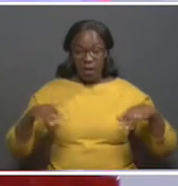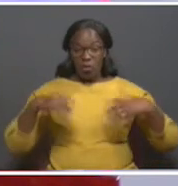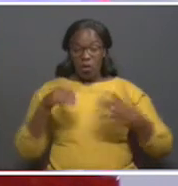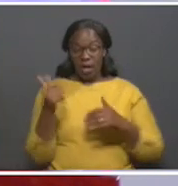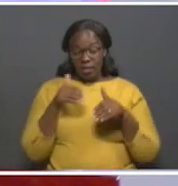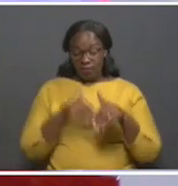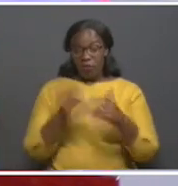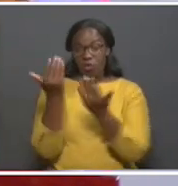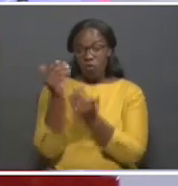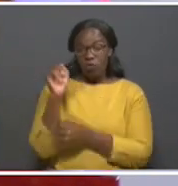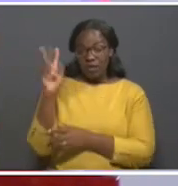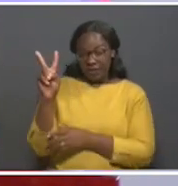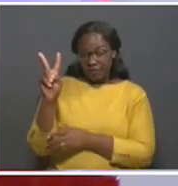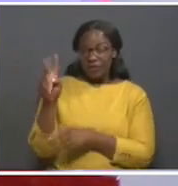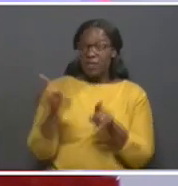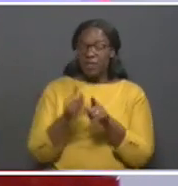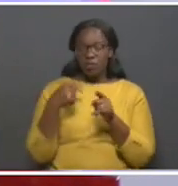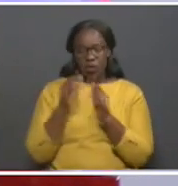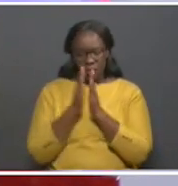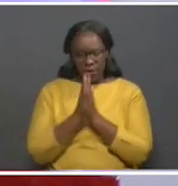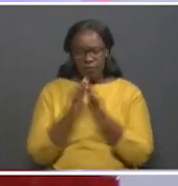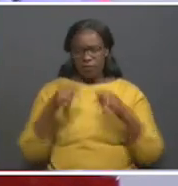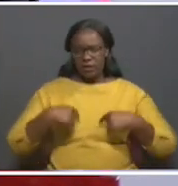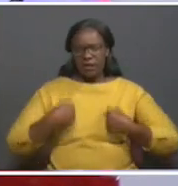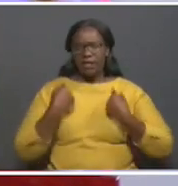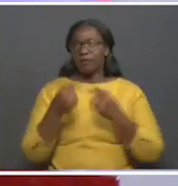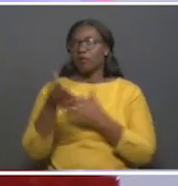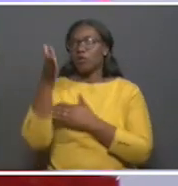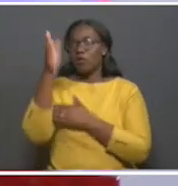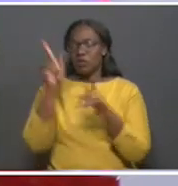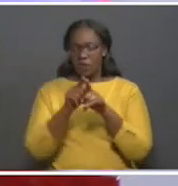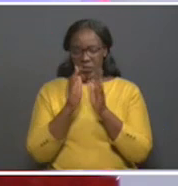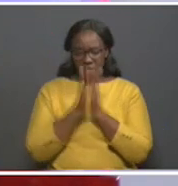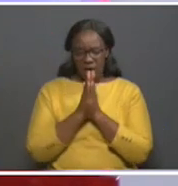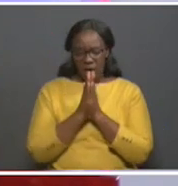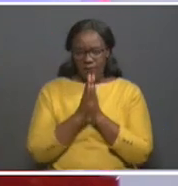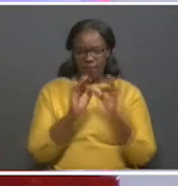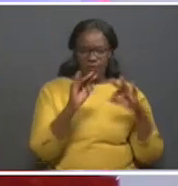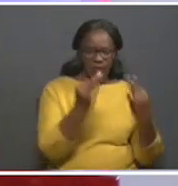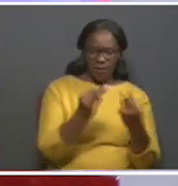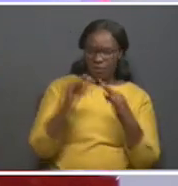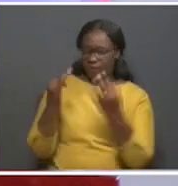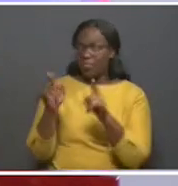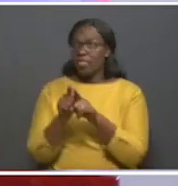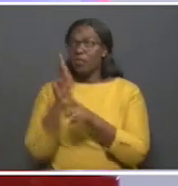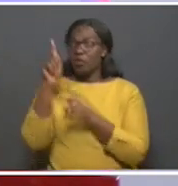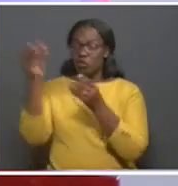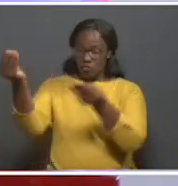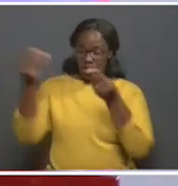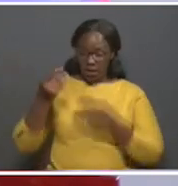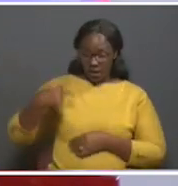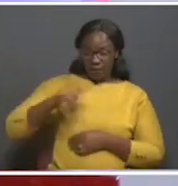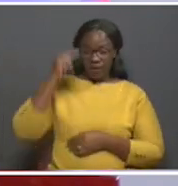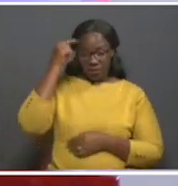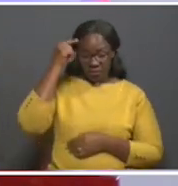following on Hope TV, we pray for ourselves, O God. We pray for our families that you will grant us the